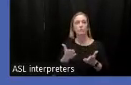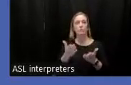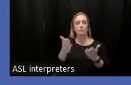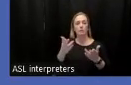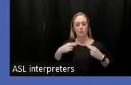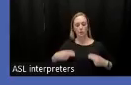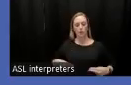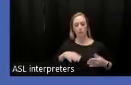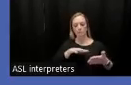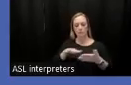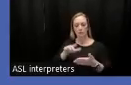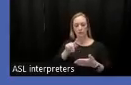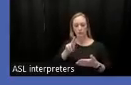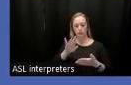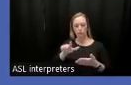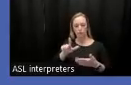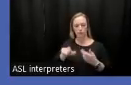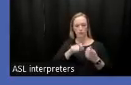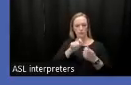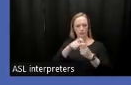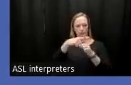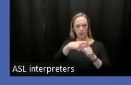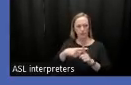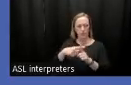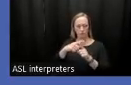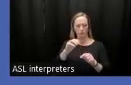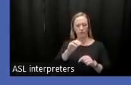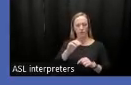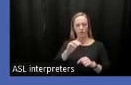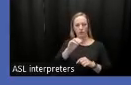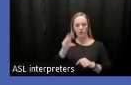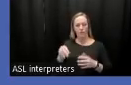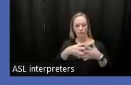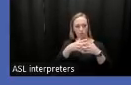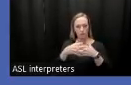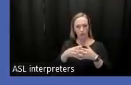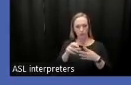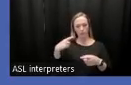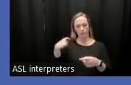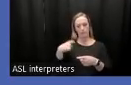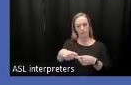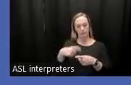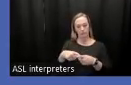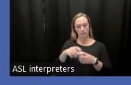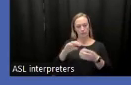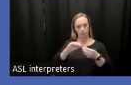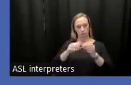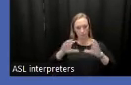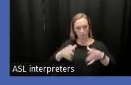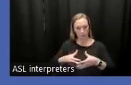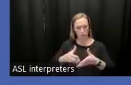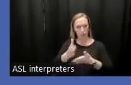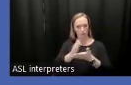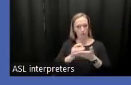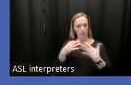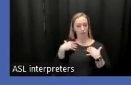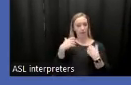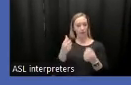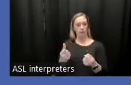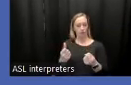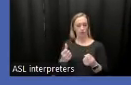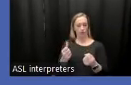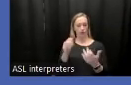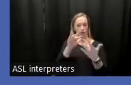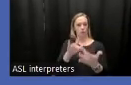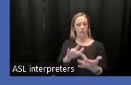specifically targeting African American or Hispanic populations as part of a health outreach or something like that, that would be important,